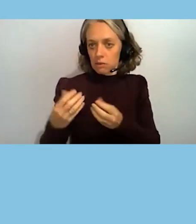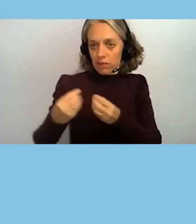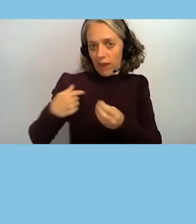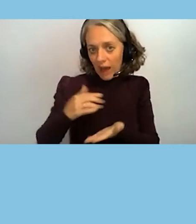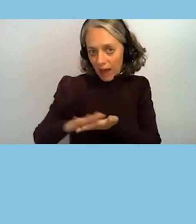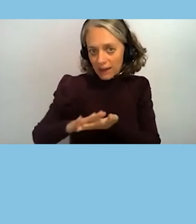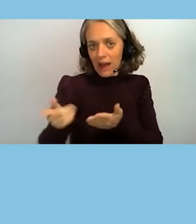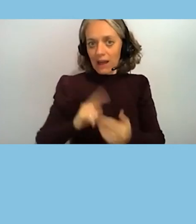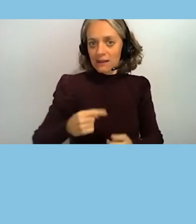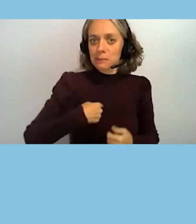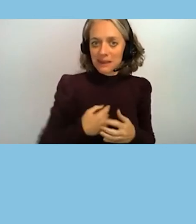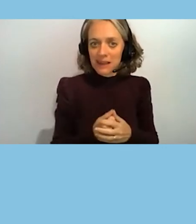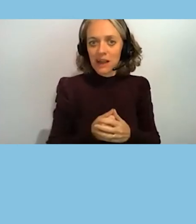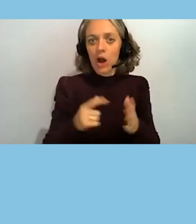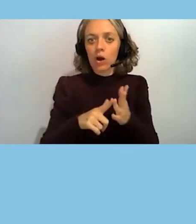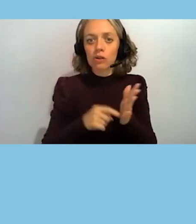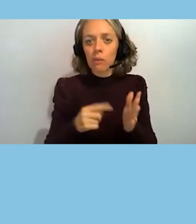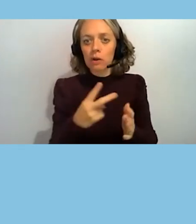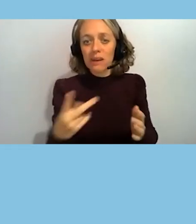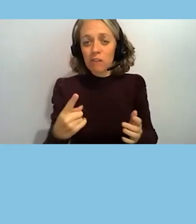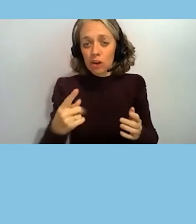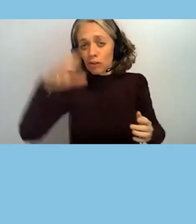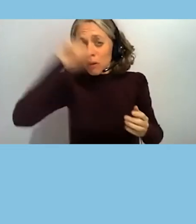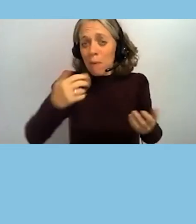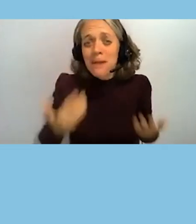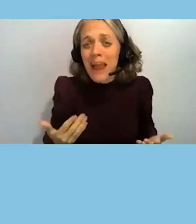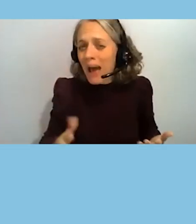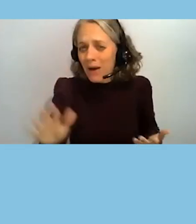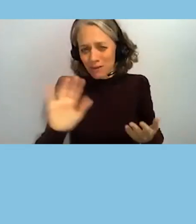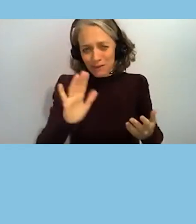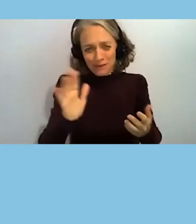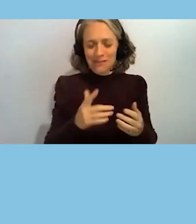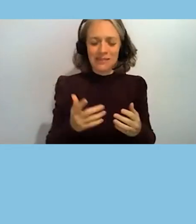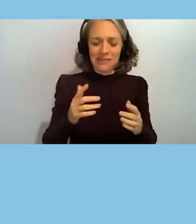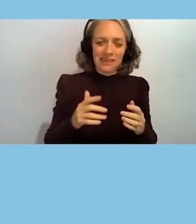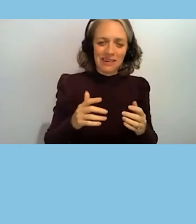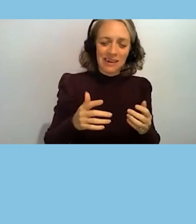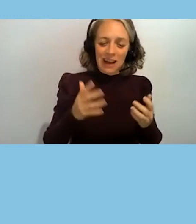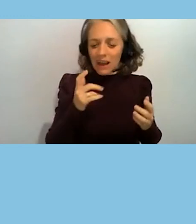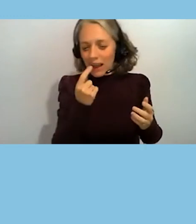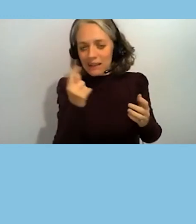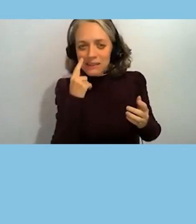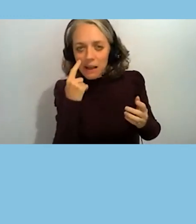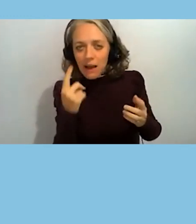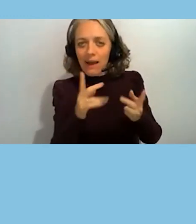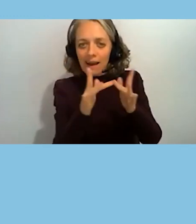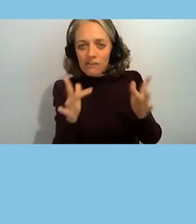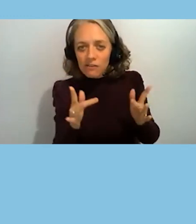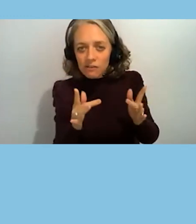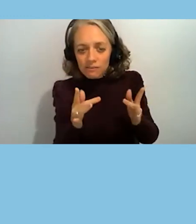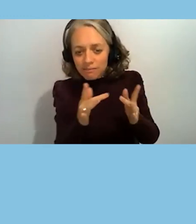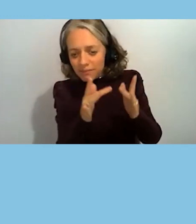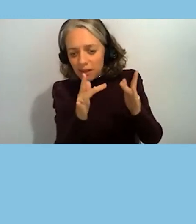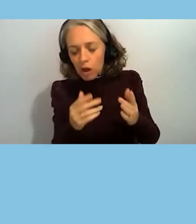21st. You don't need to remember all of that now. In any case, you'll find information on how to sign up for all of these on the Nottingham